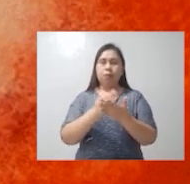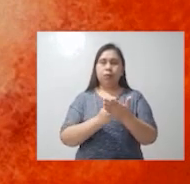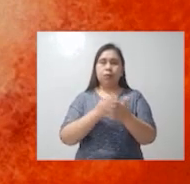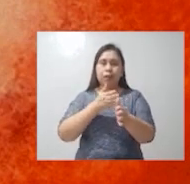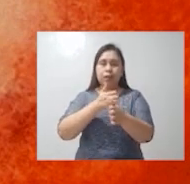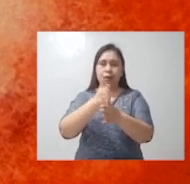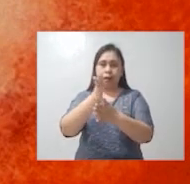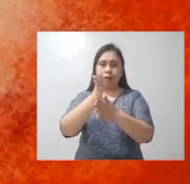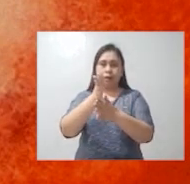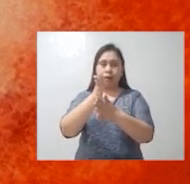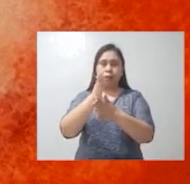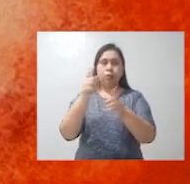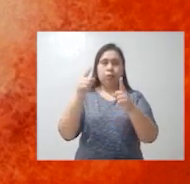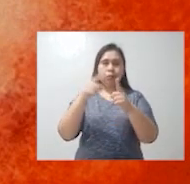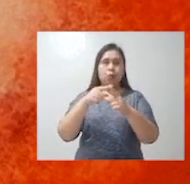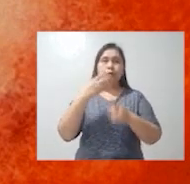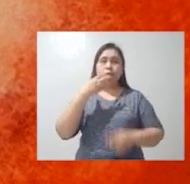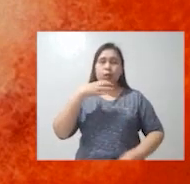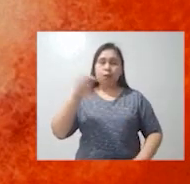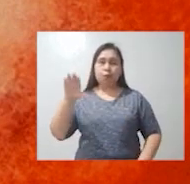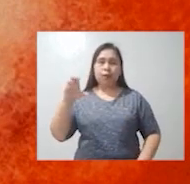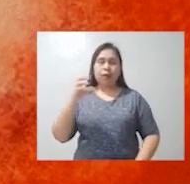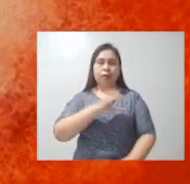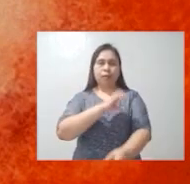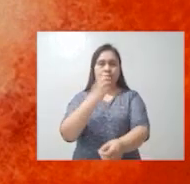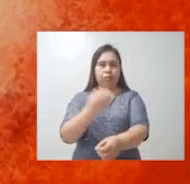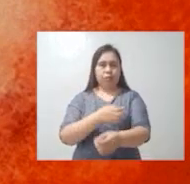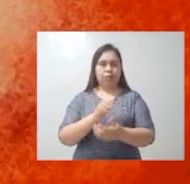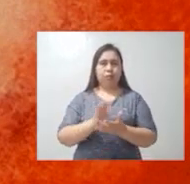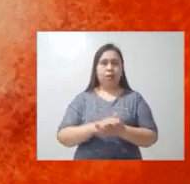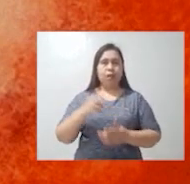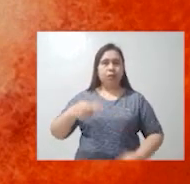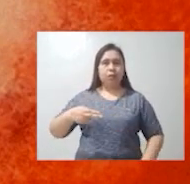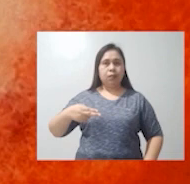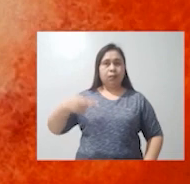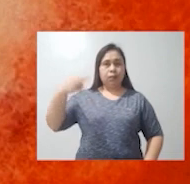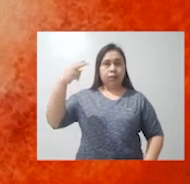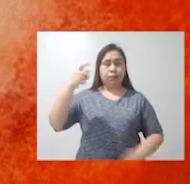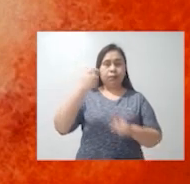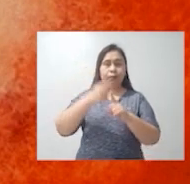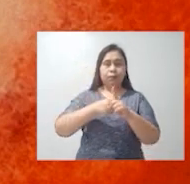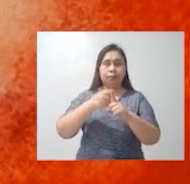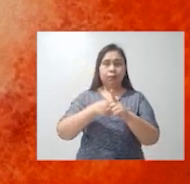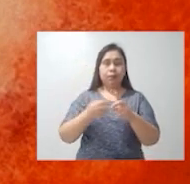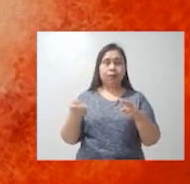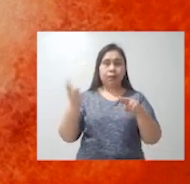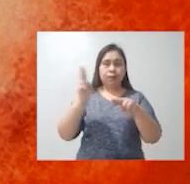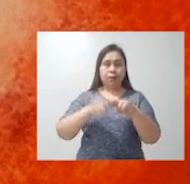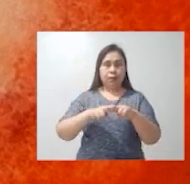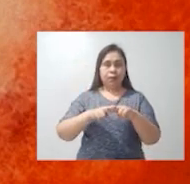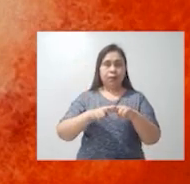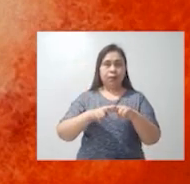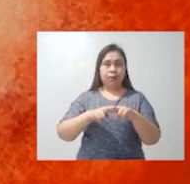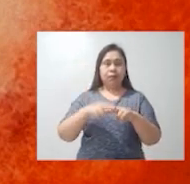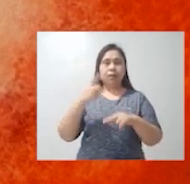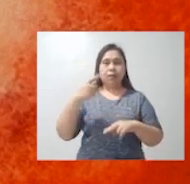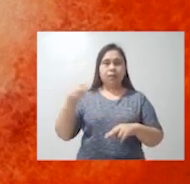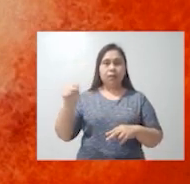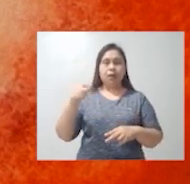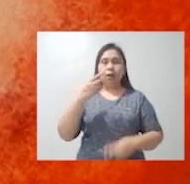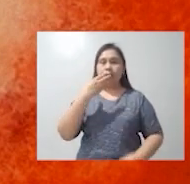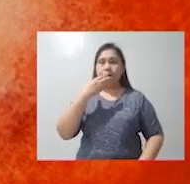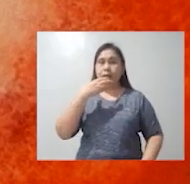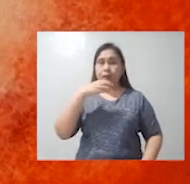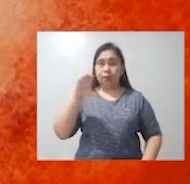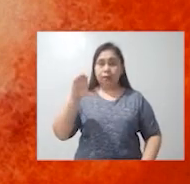energy. As the temperature rises, the molecules increase in thermal agitation manifested in linear